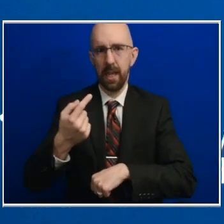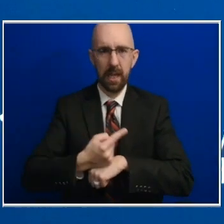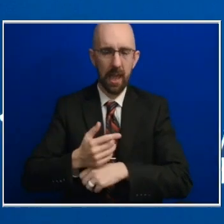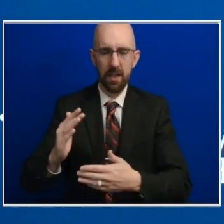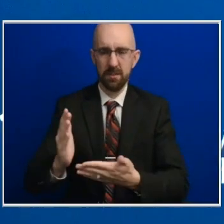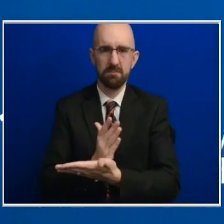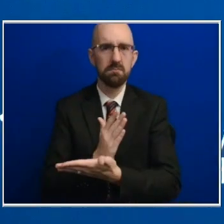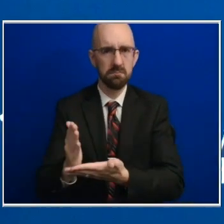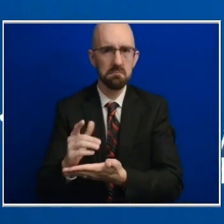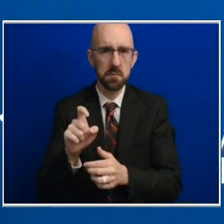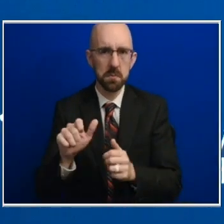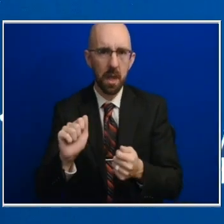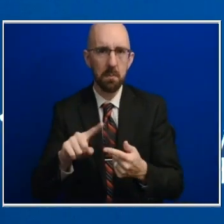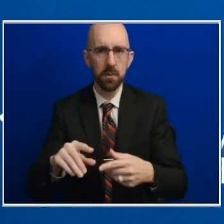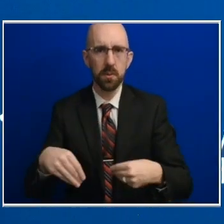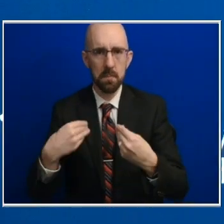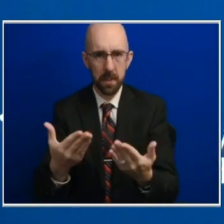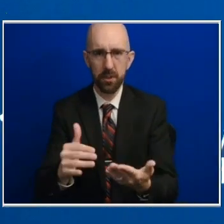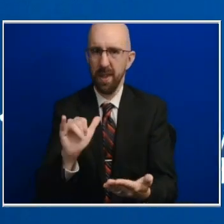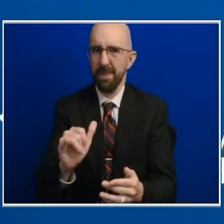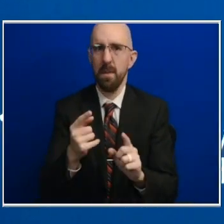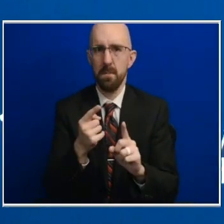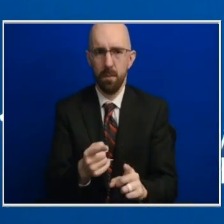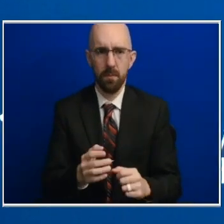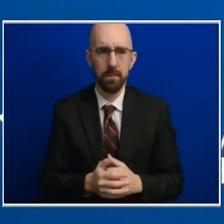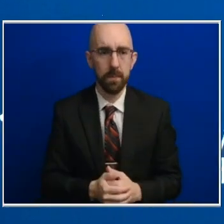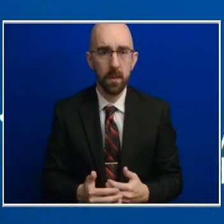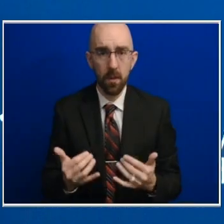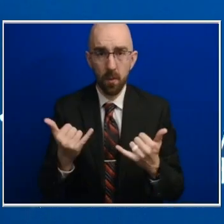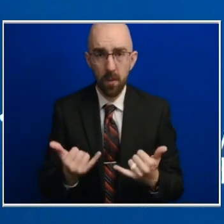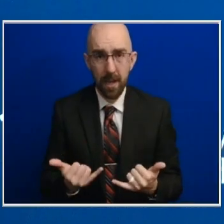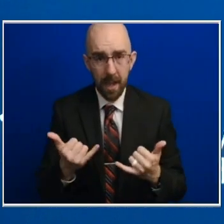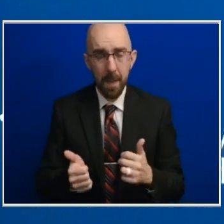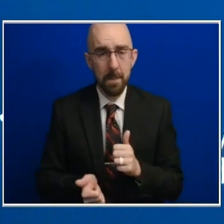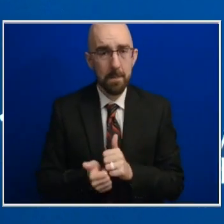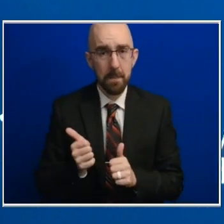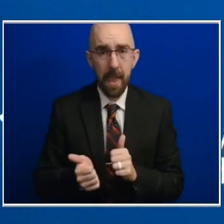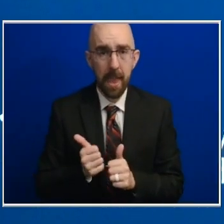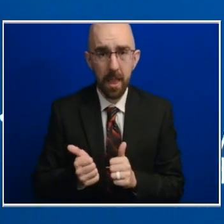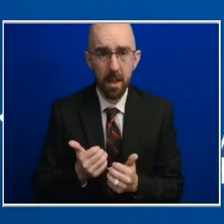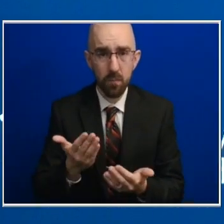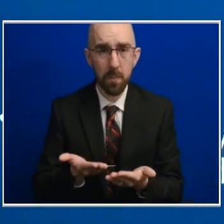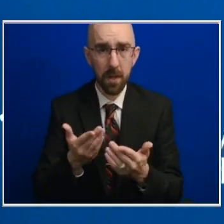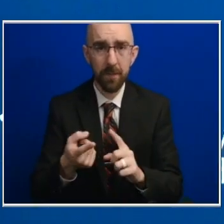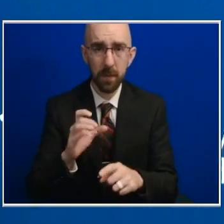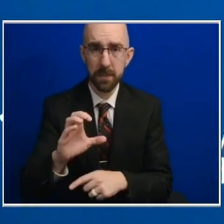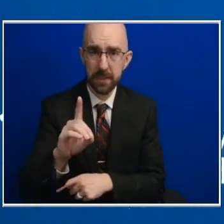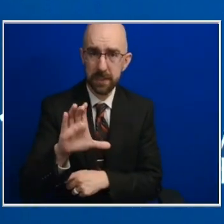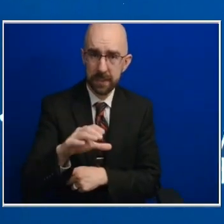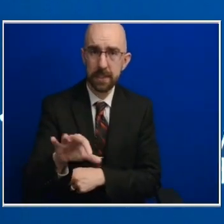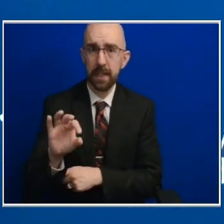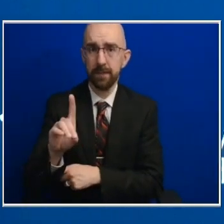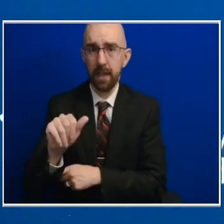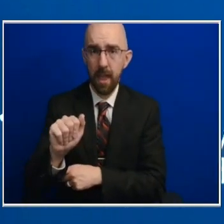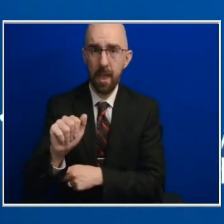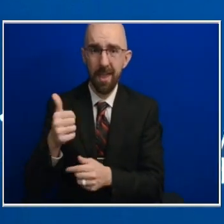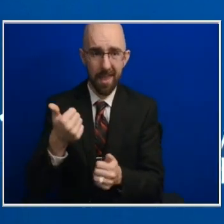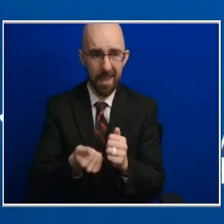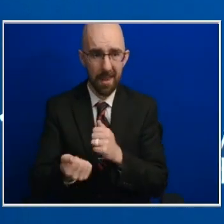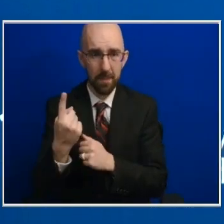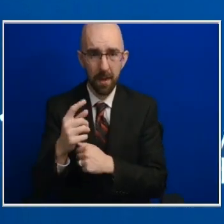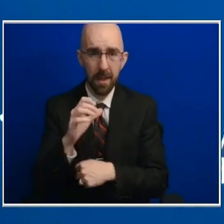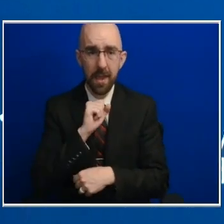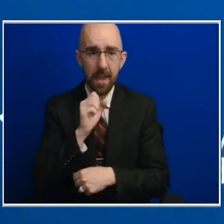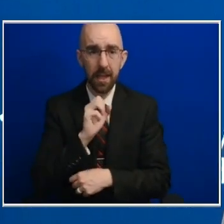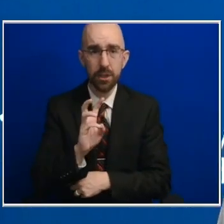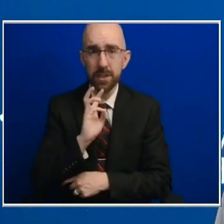to administer those at that point. Right now, the main recommendations from CDC FDA are anybody 65 and over, it